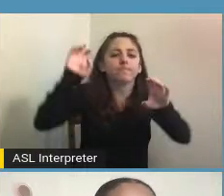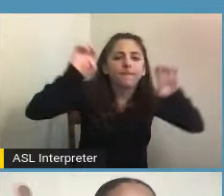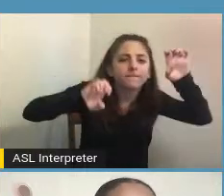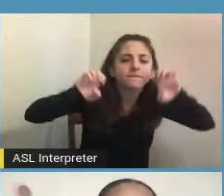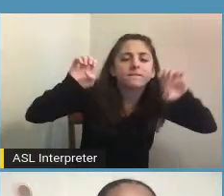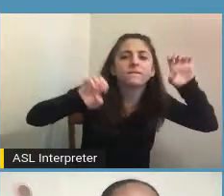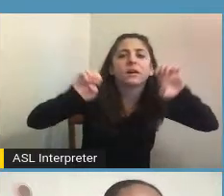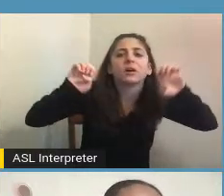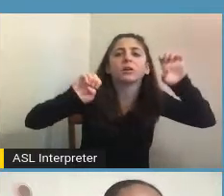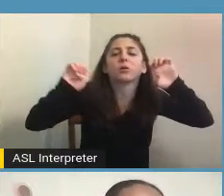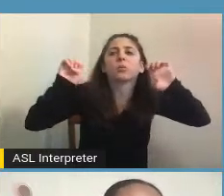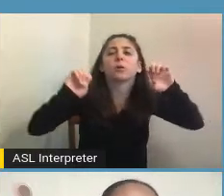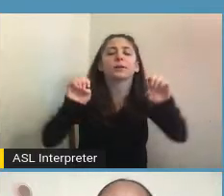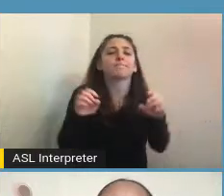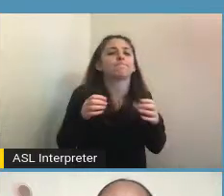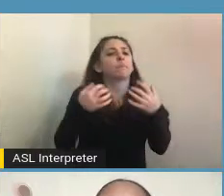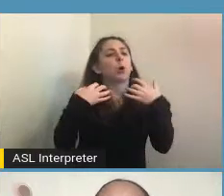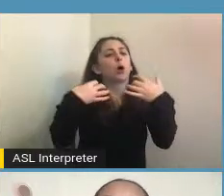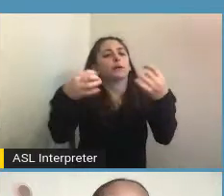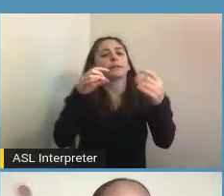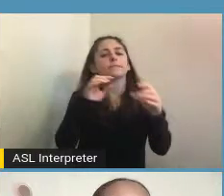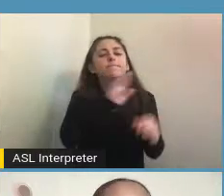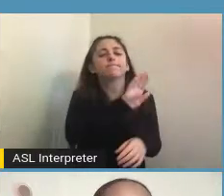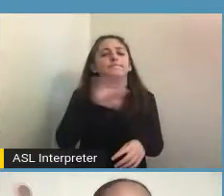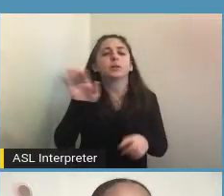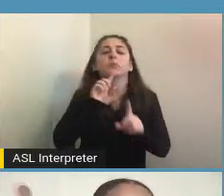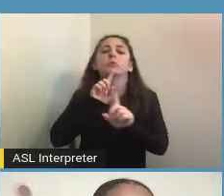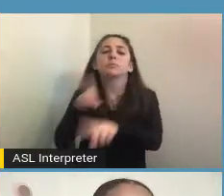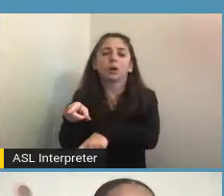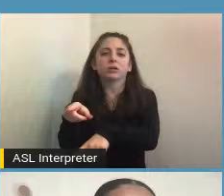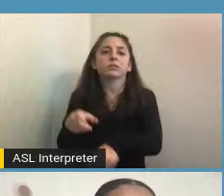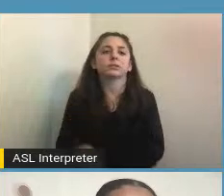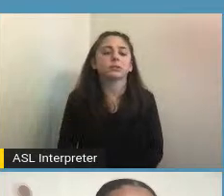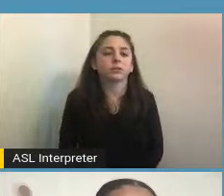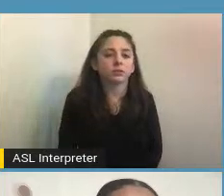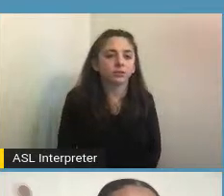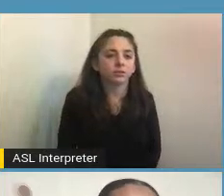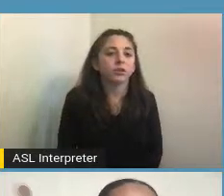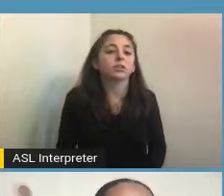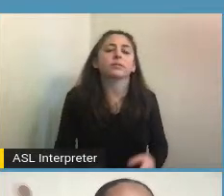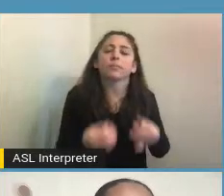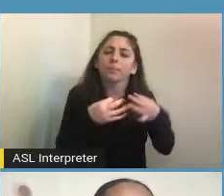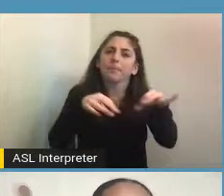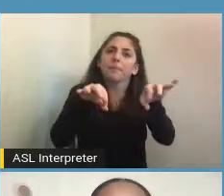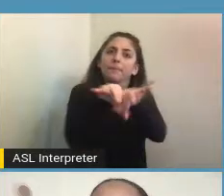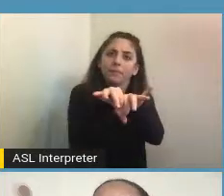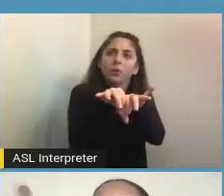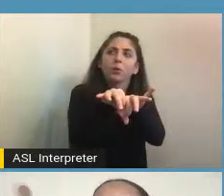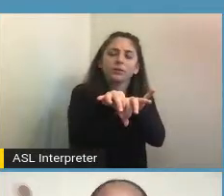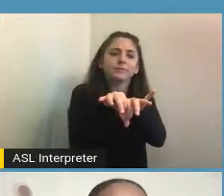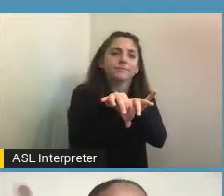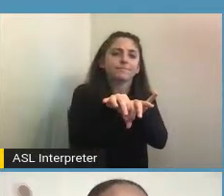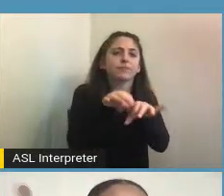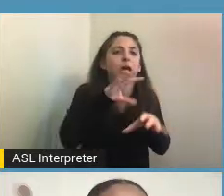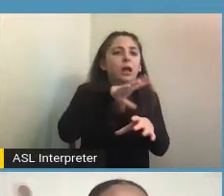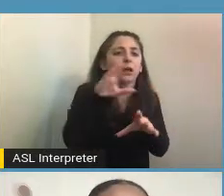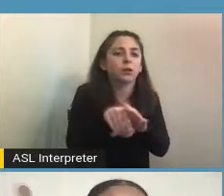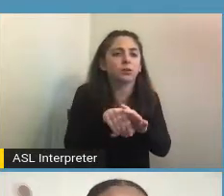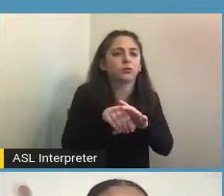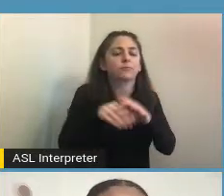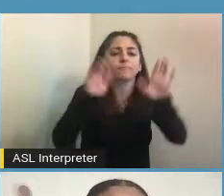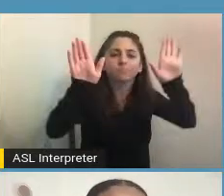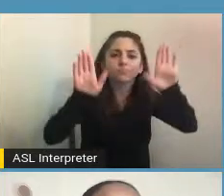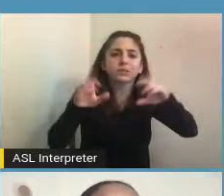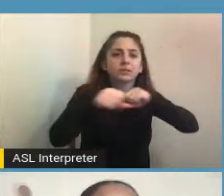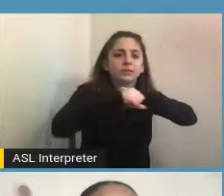This is the bread and butter of creating great campaigns. You only get better from